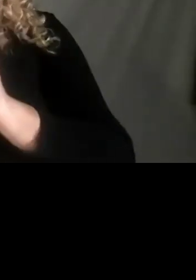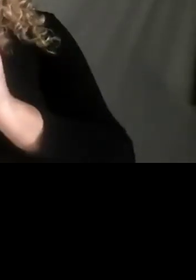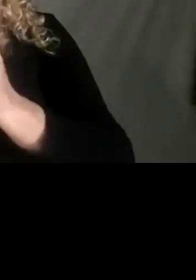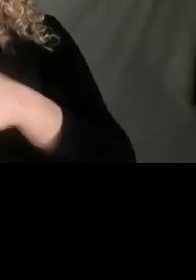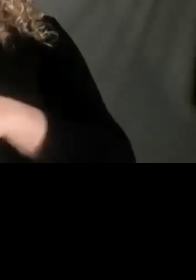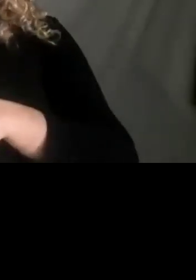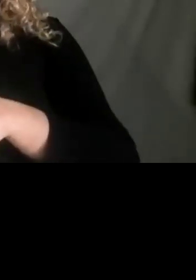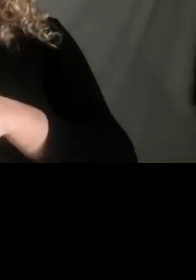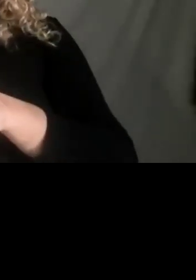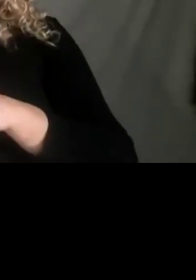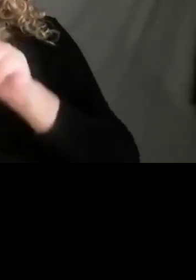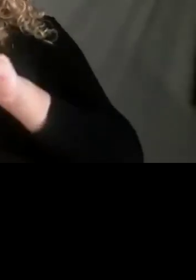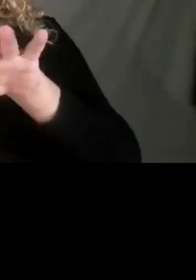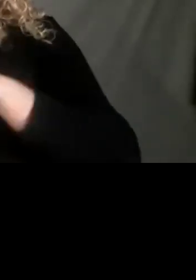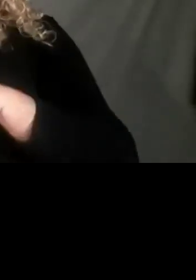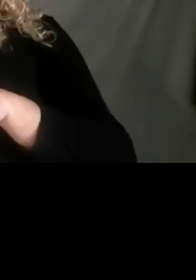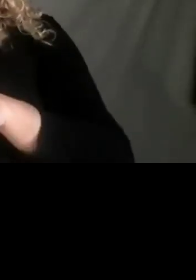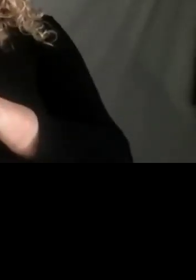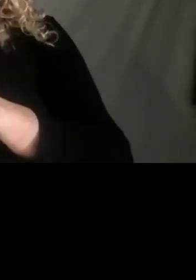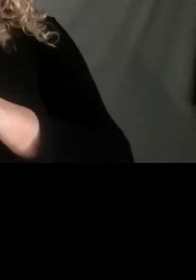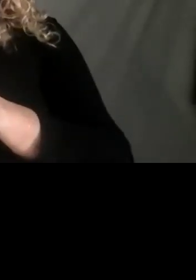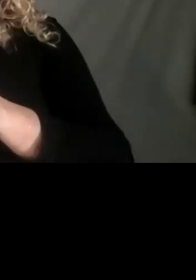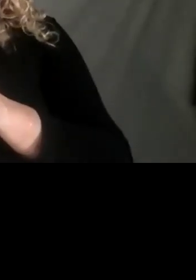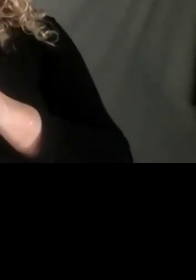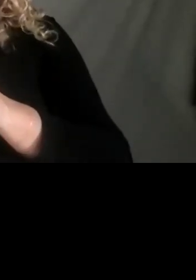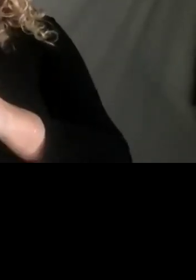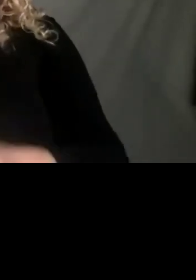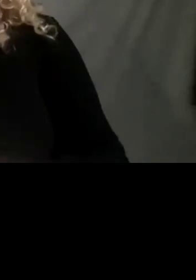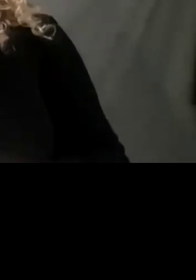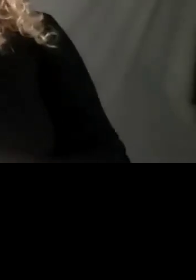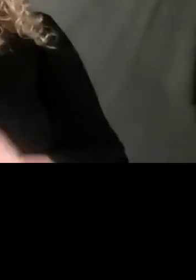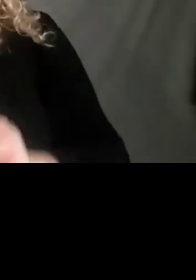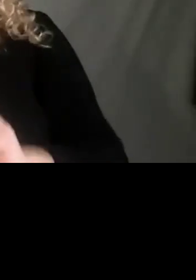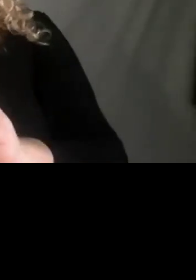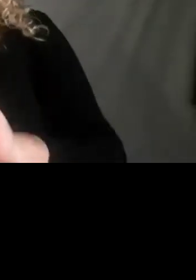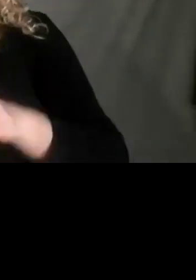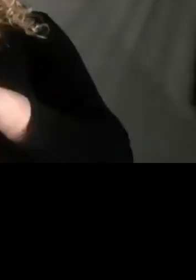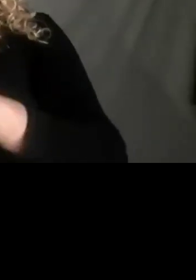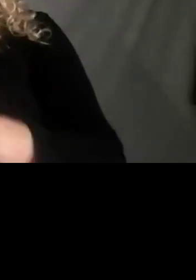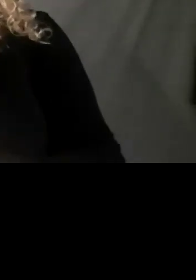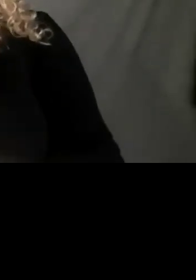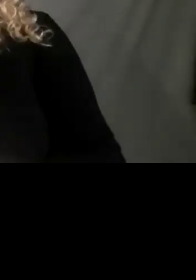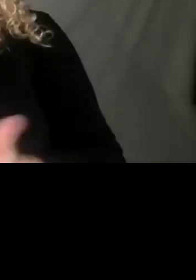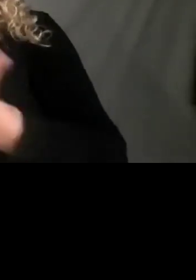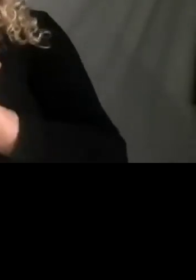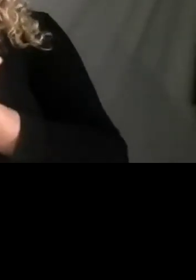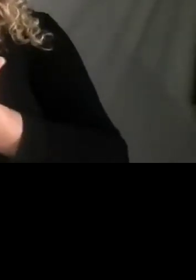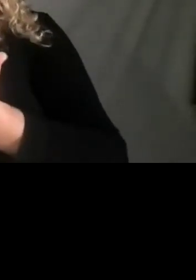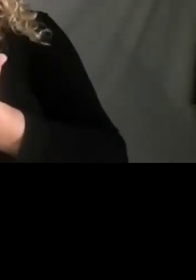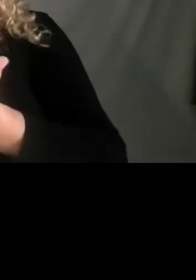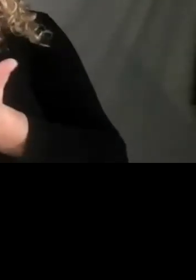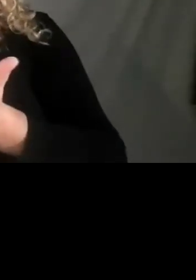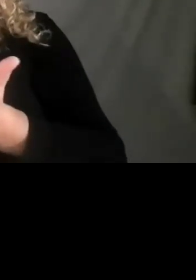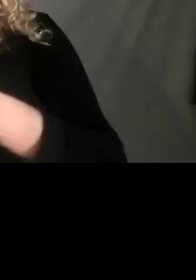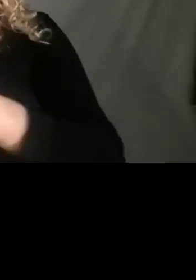public but cover their costs in the pilot? So I think they're saying if you're using public funds for a public product,